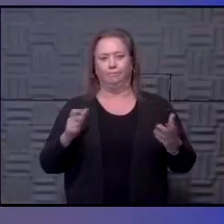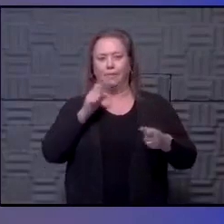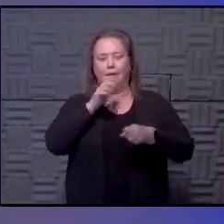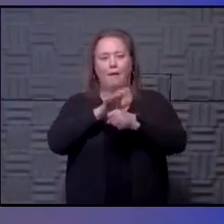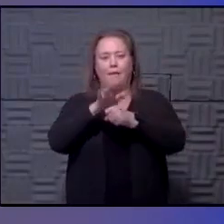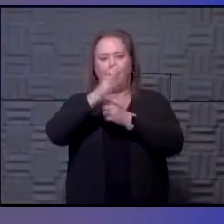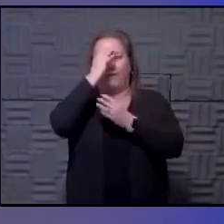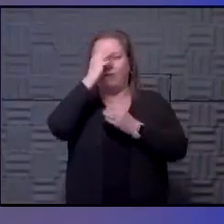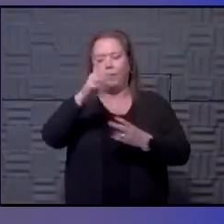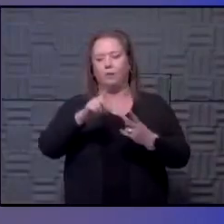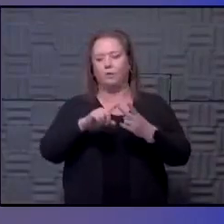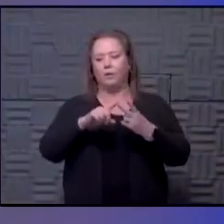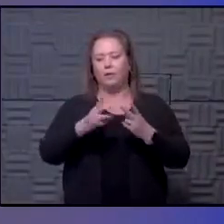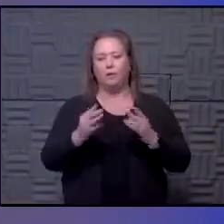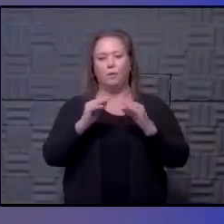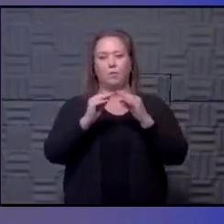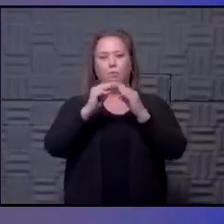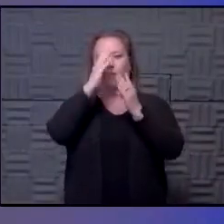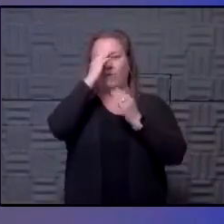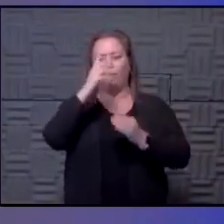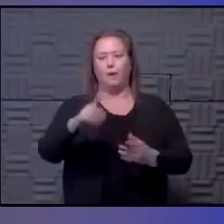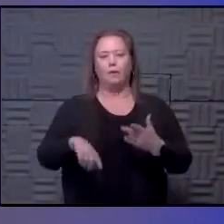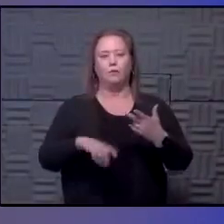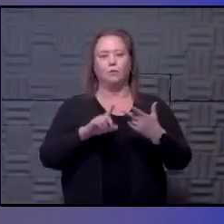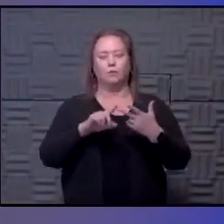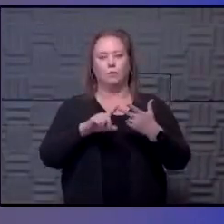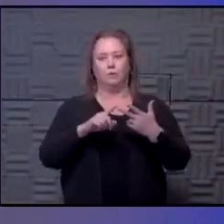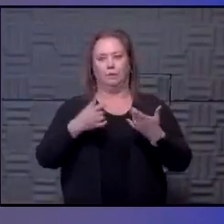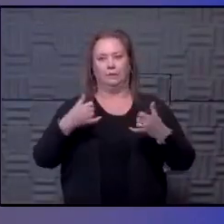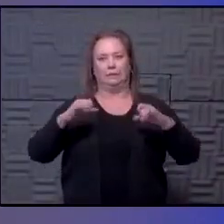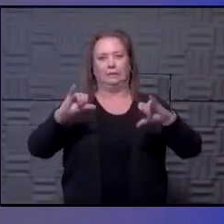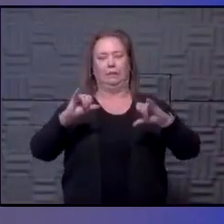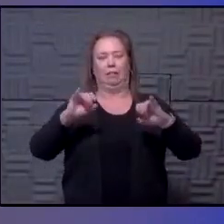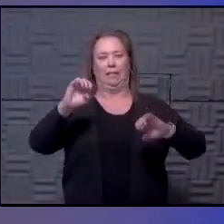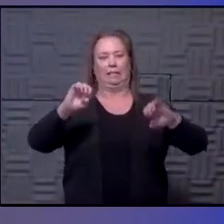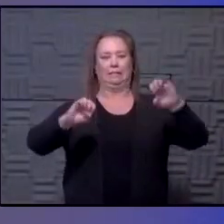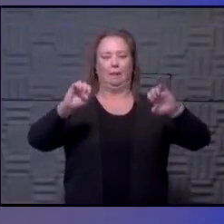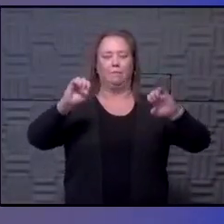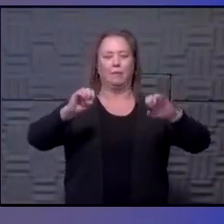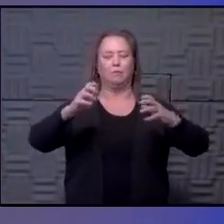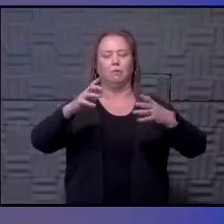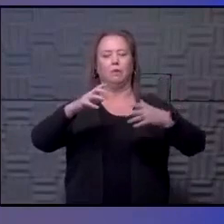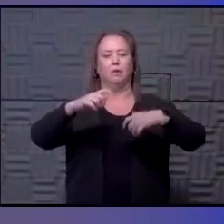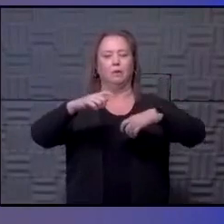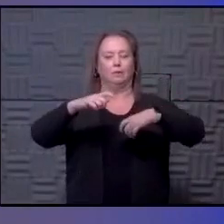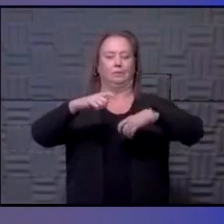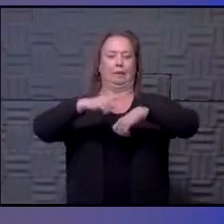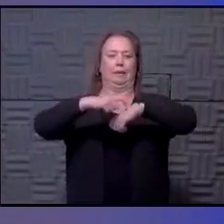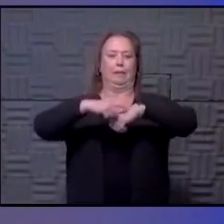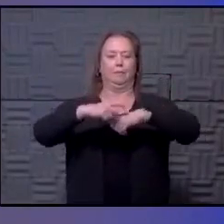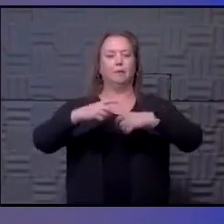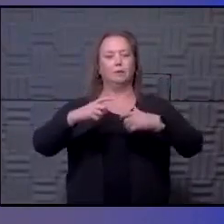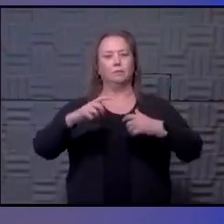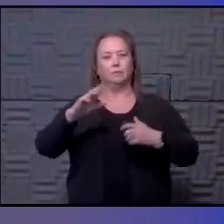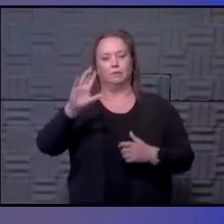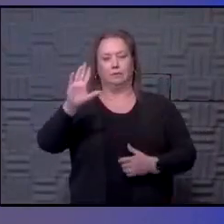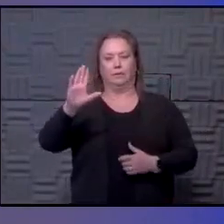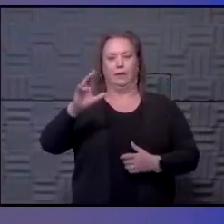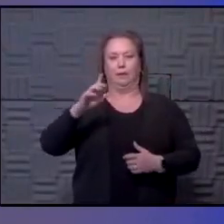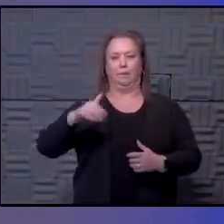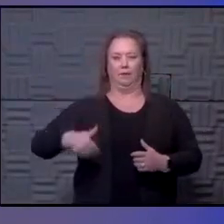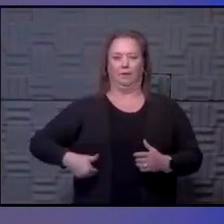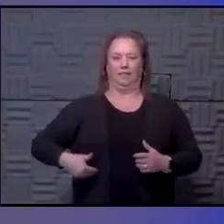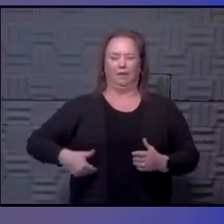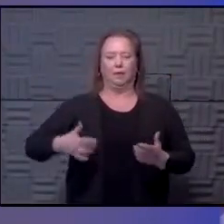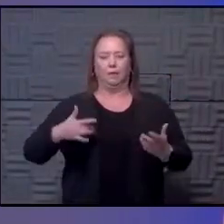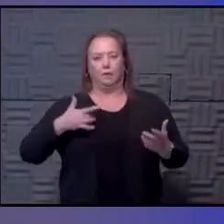enough information. They want to see more information. They think it's still in the experimental stage. So there's still some degree of skepticism that we